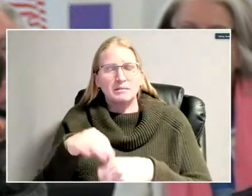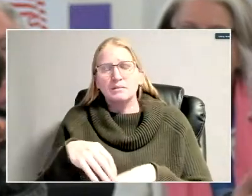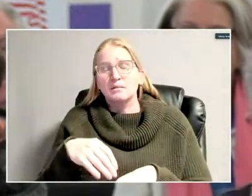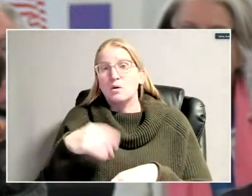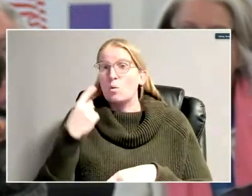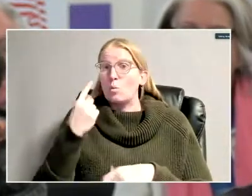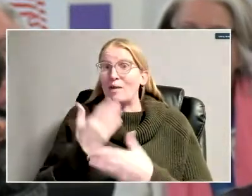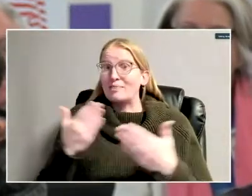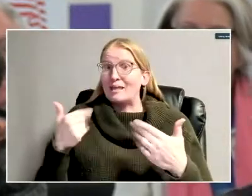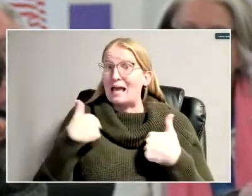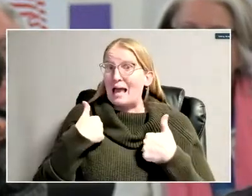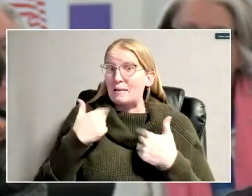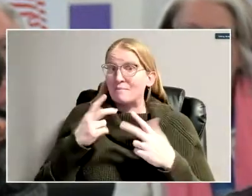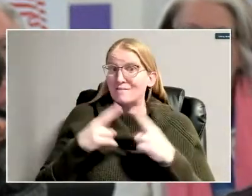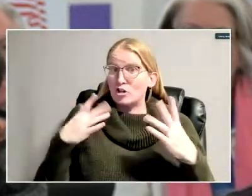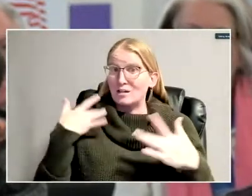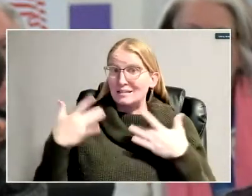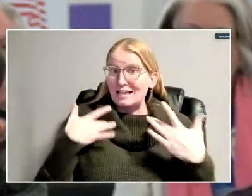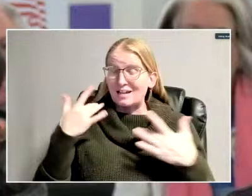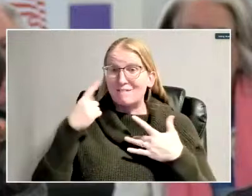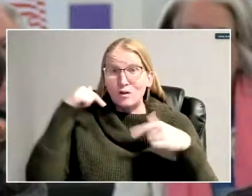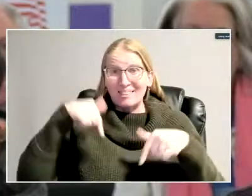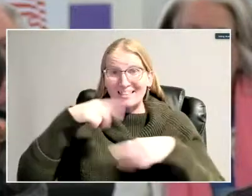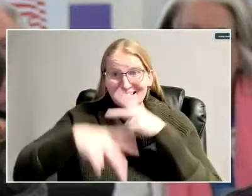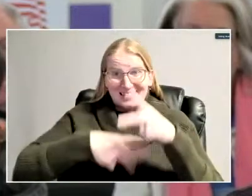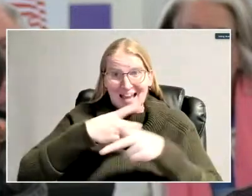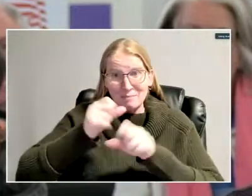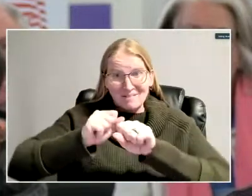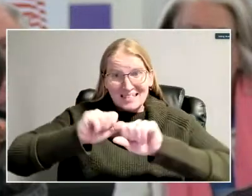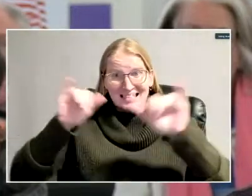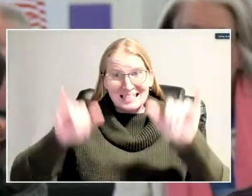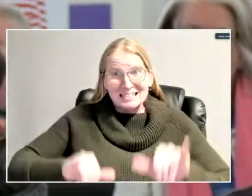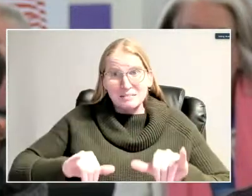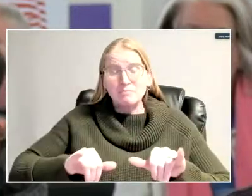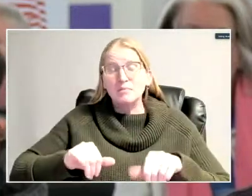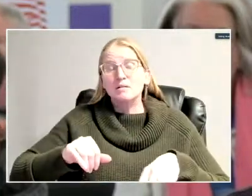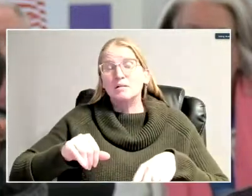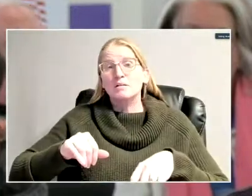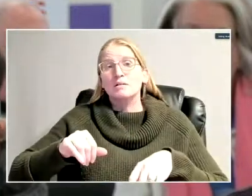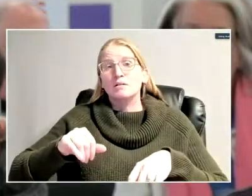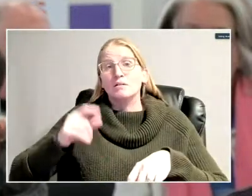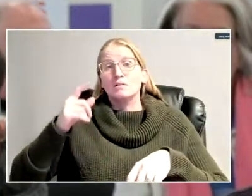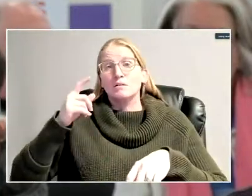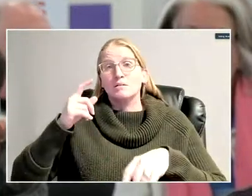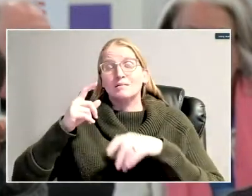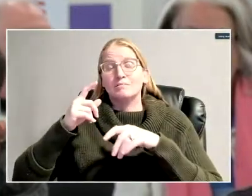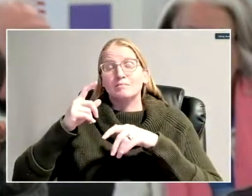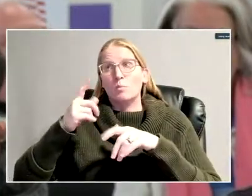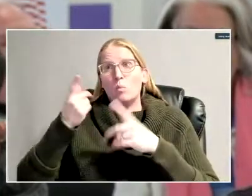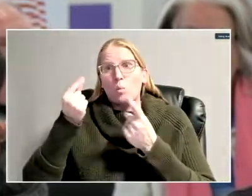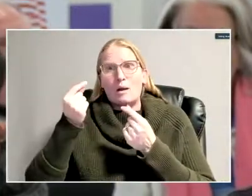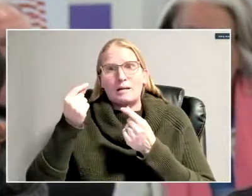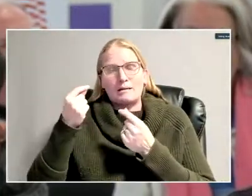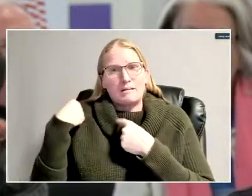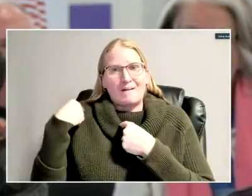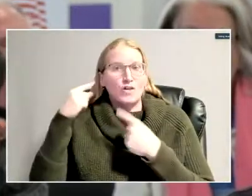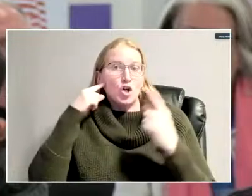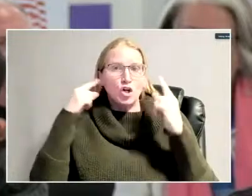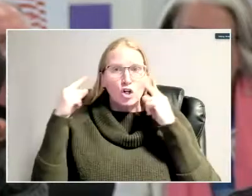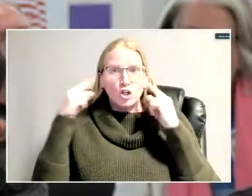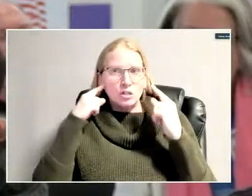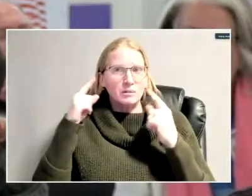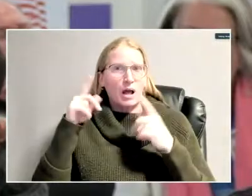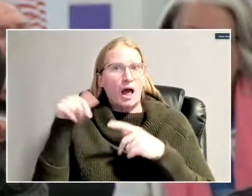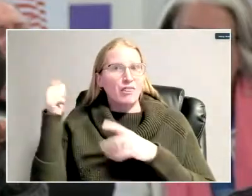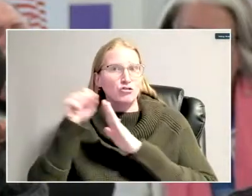about um with this type of system in terms of um how it's been reported to have worked in